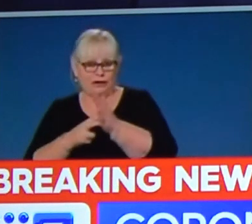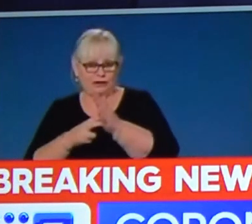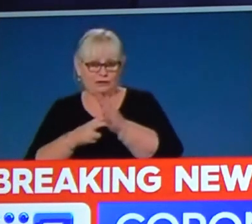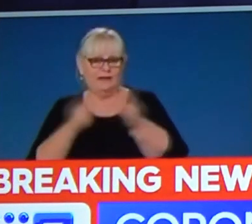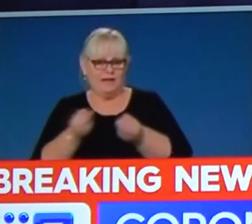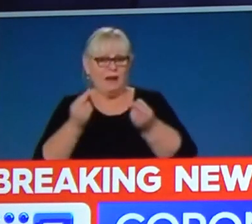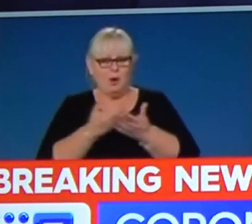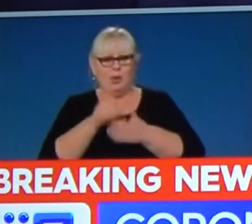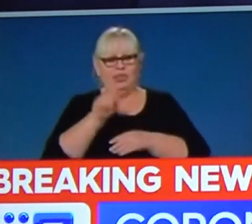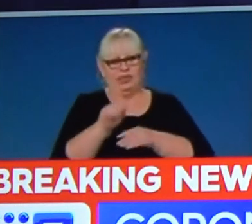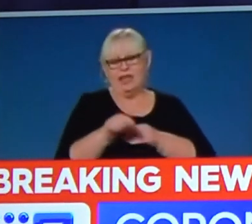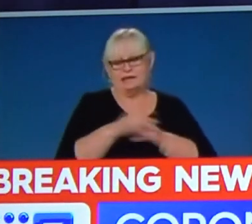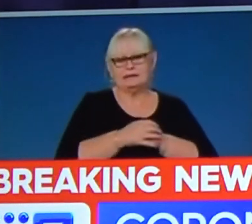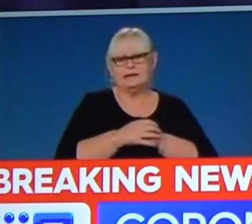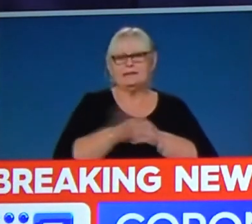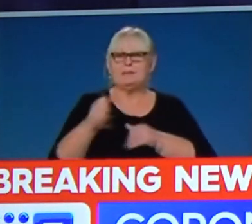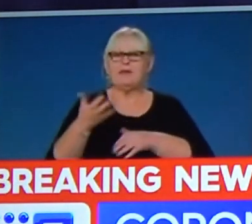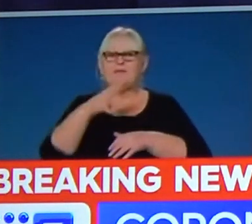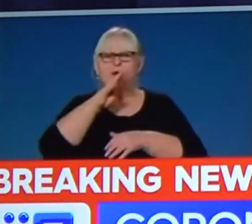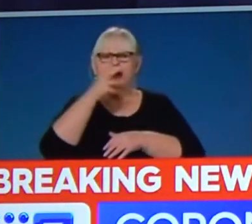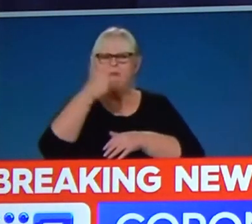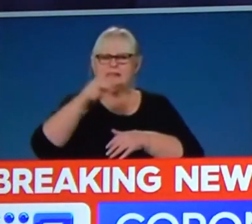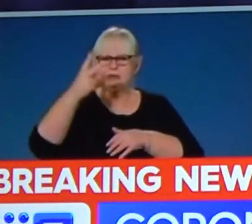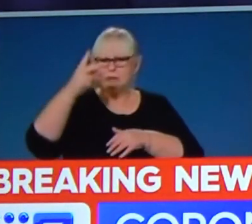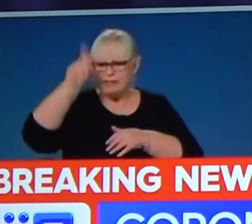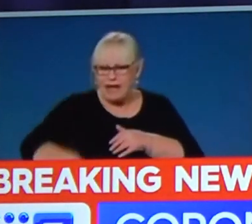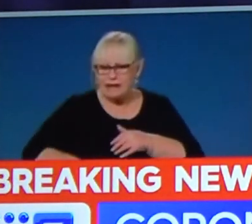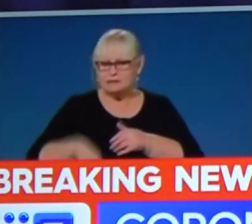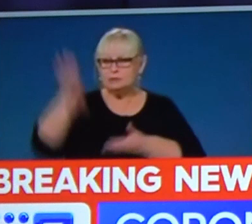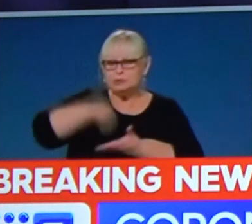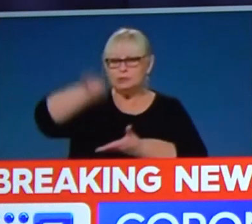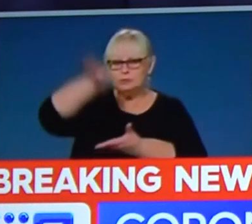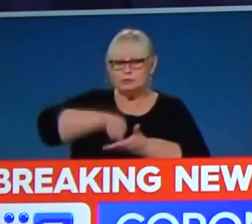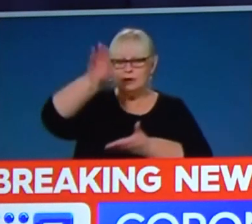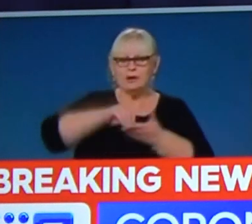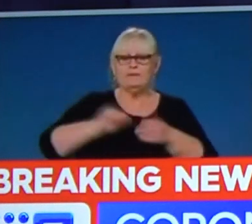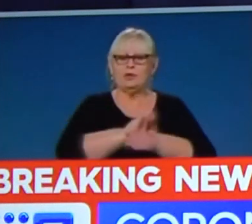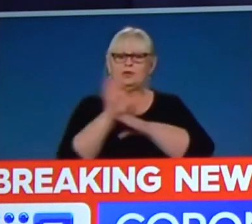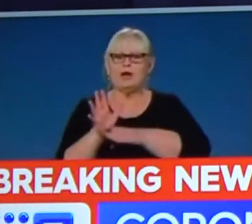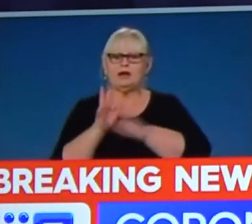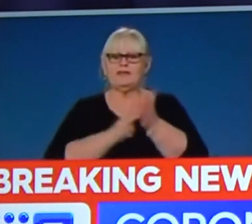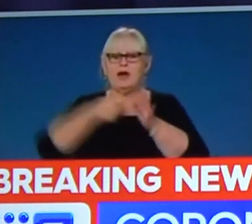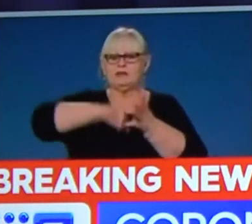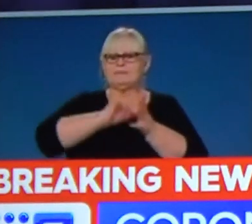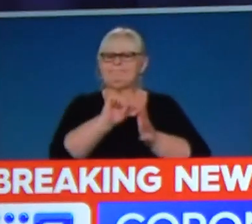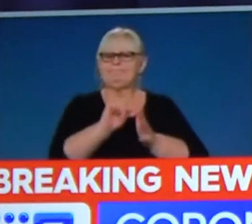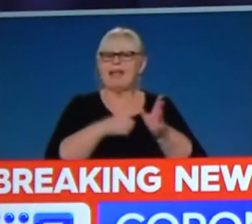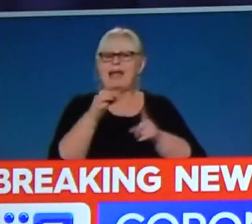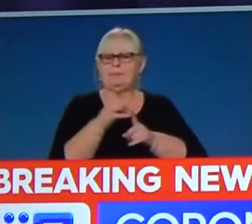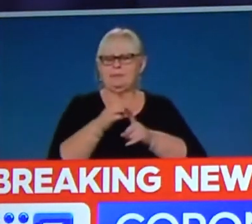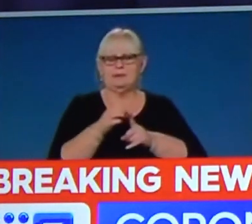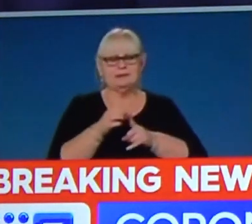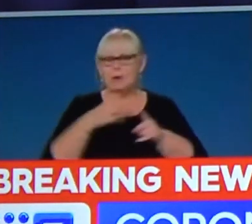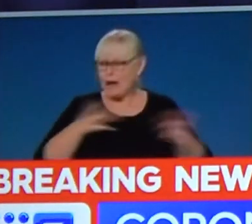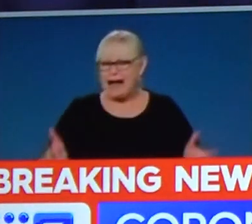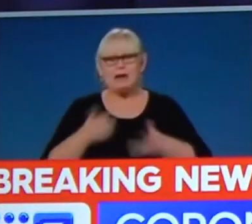in place on that app. There have been some 482,000 downloads on the coronavirus app today. And I would encourage every